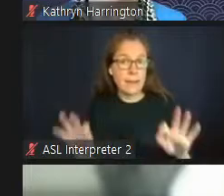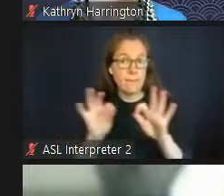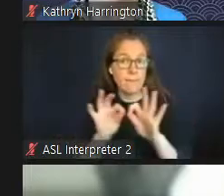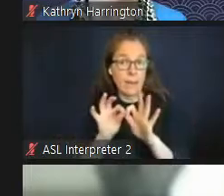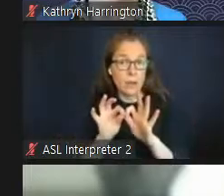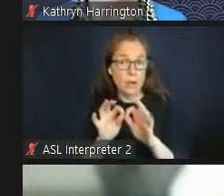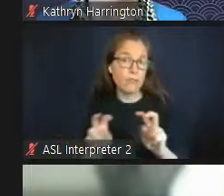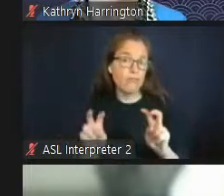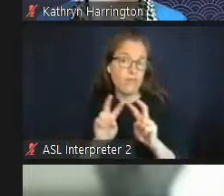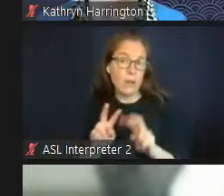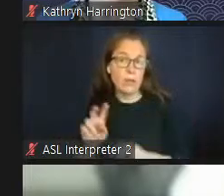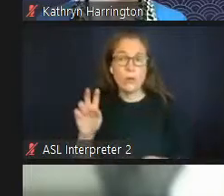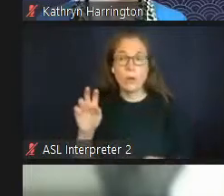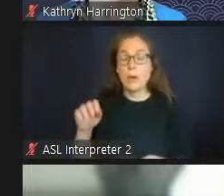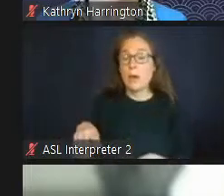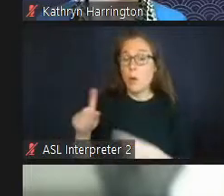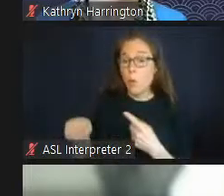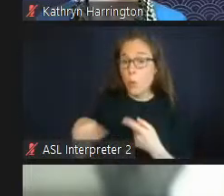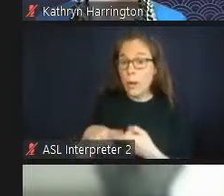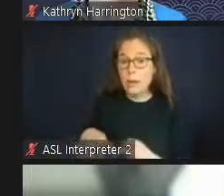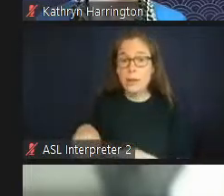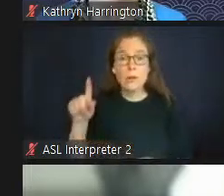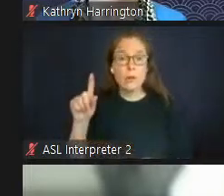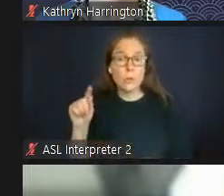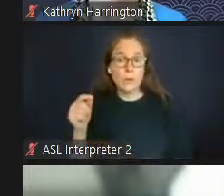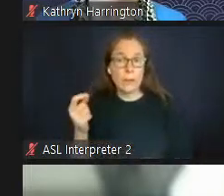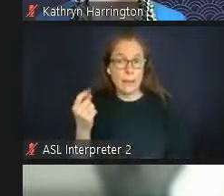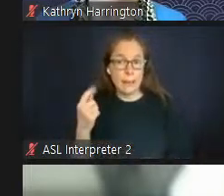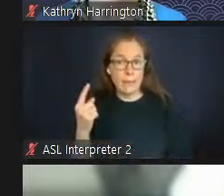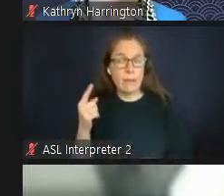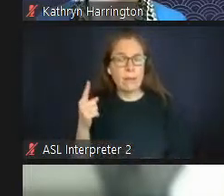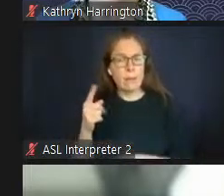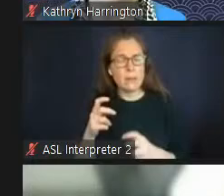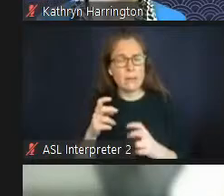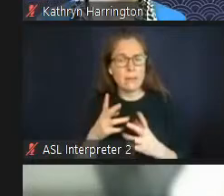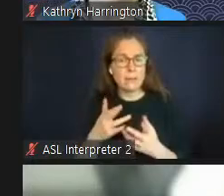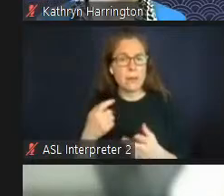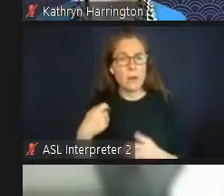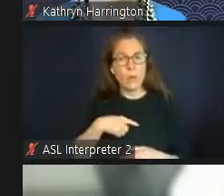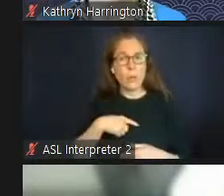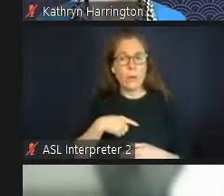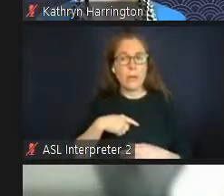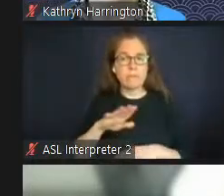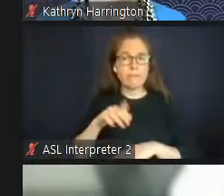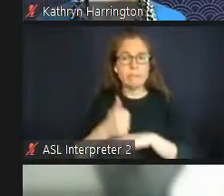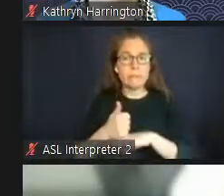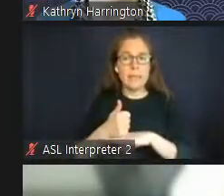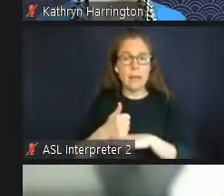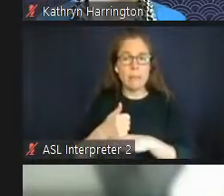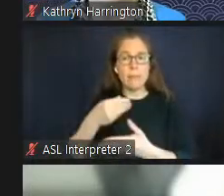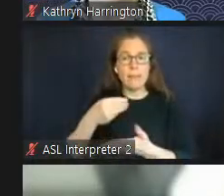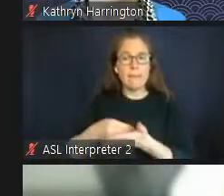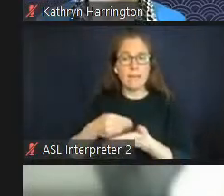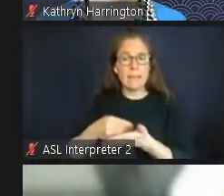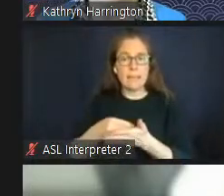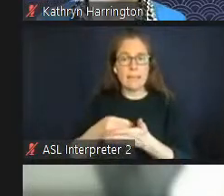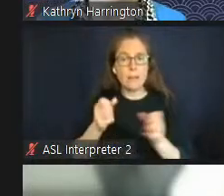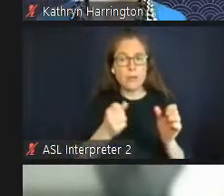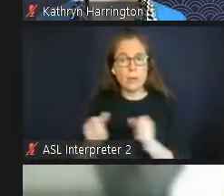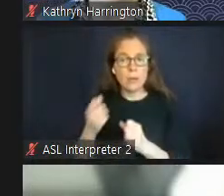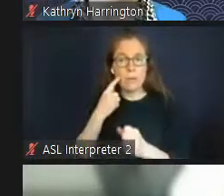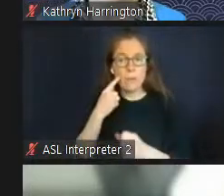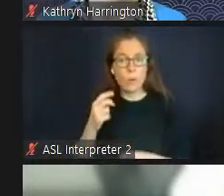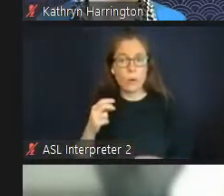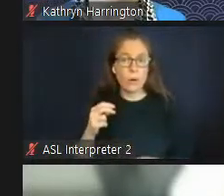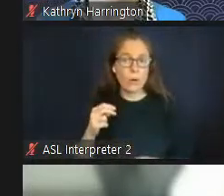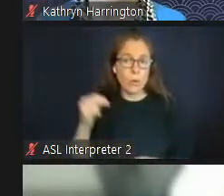2011. The district plays an important role in implementing the North Bethany Transportation Funding Strategy, and that means